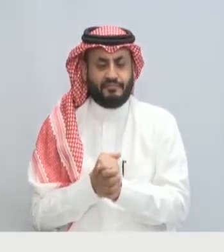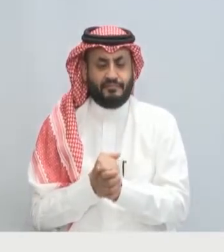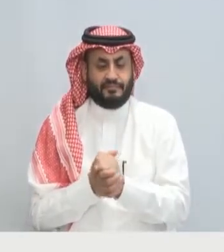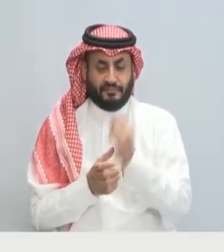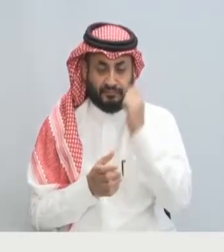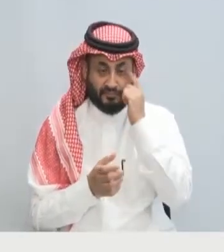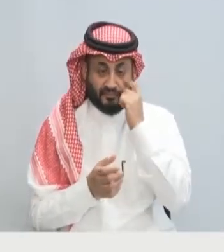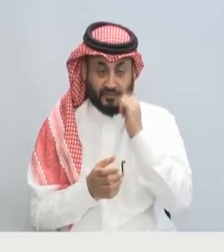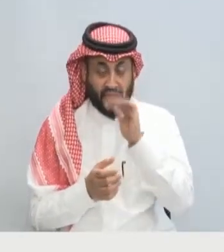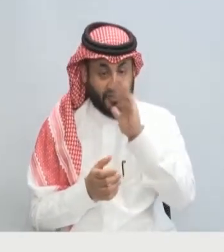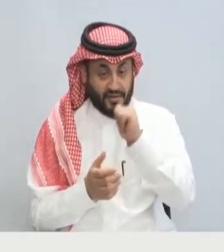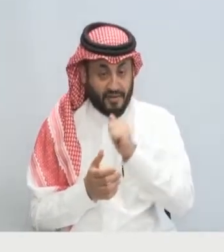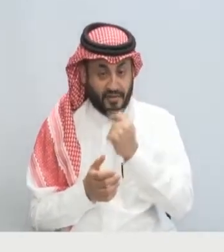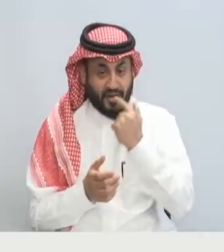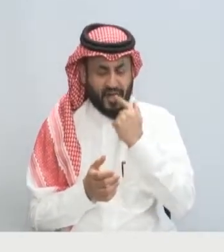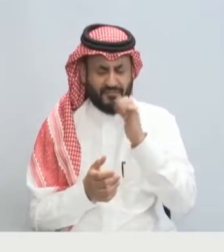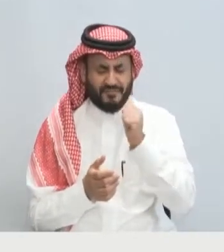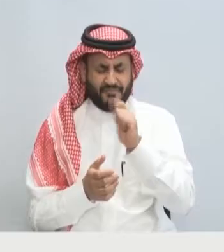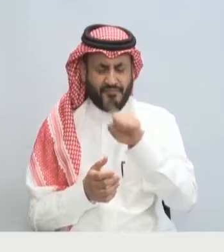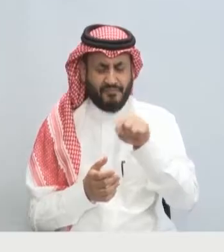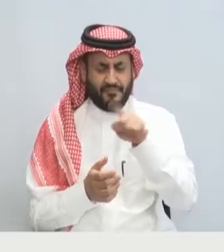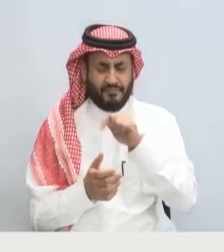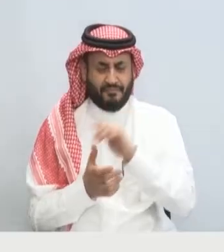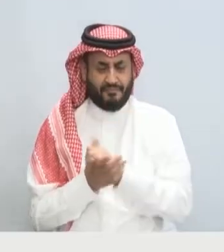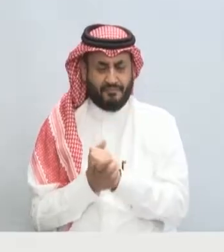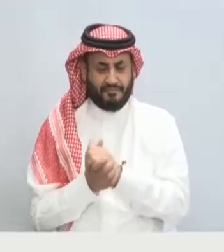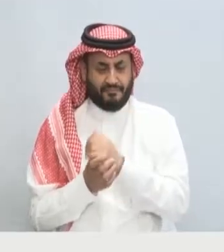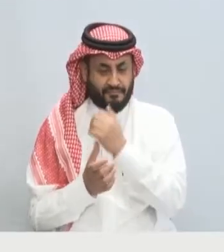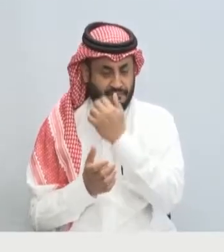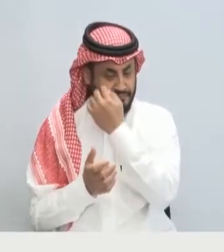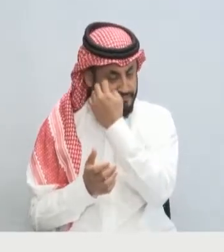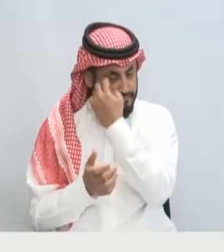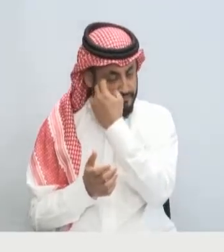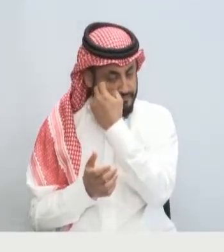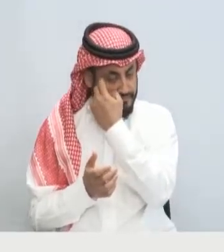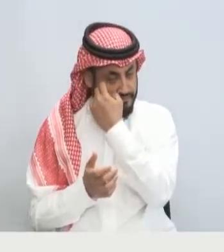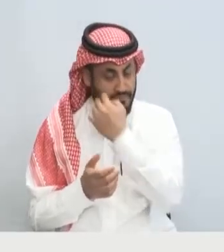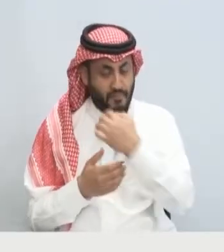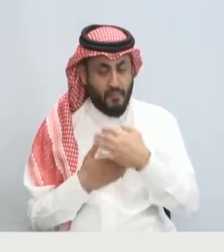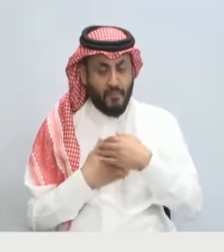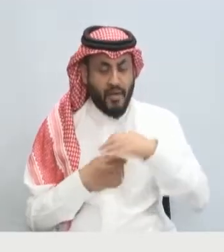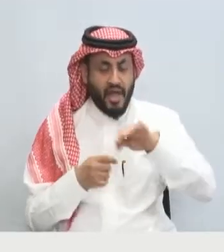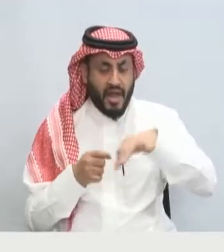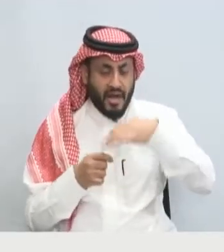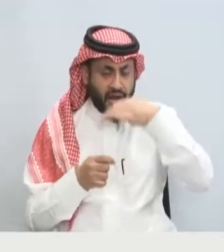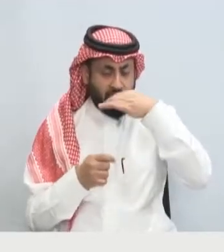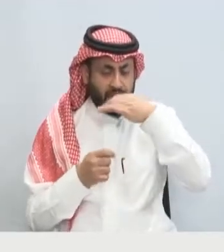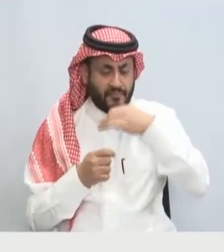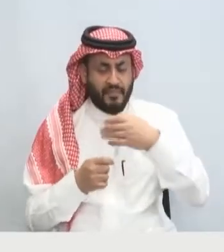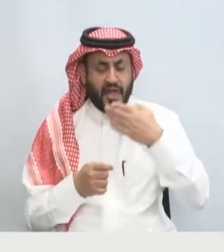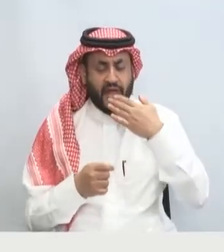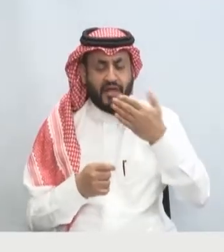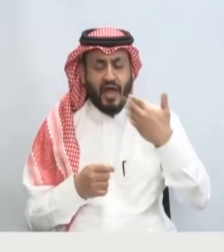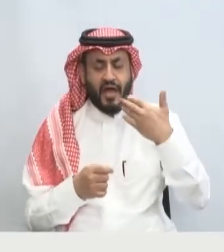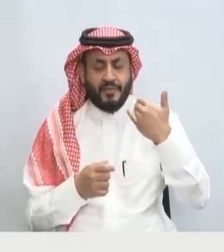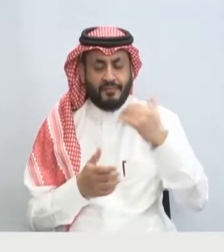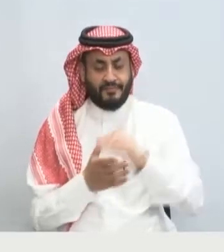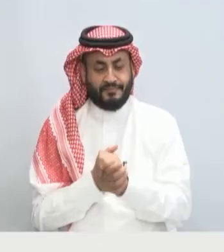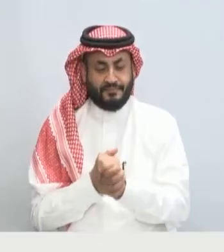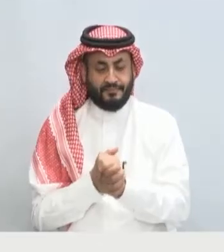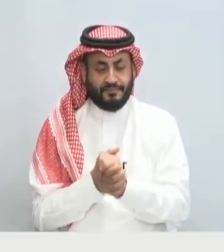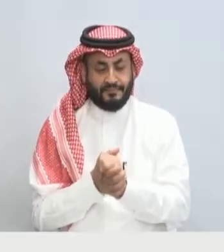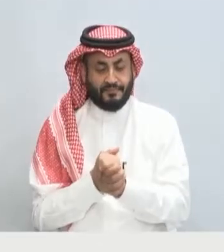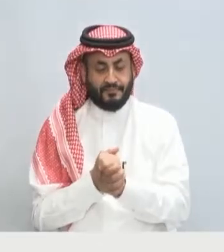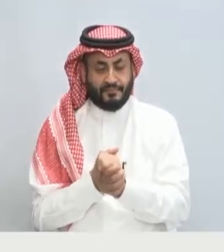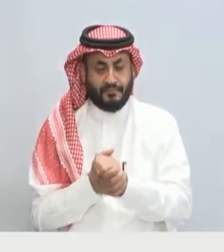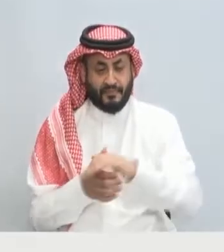They are not sour. My soap is hot.